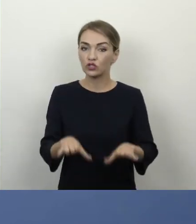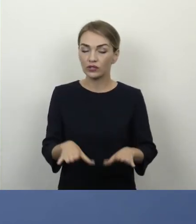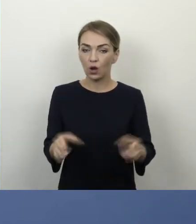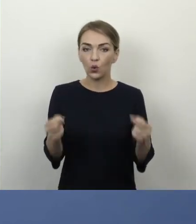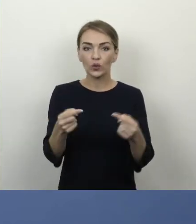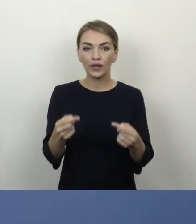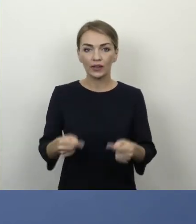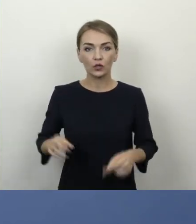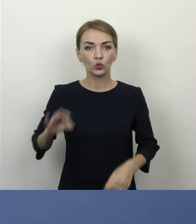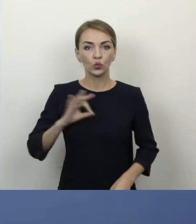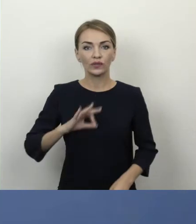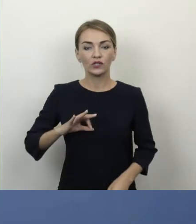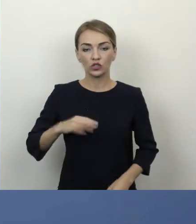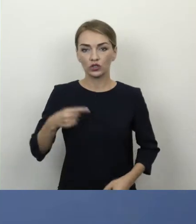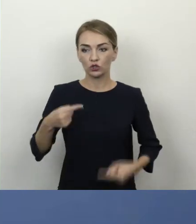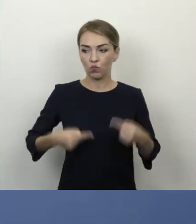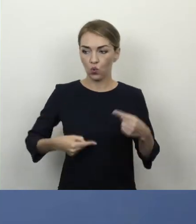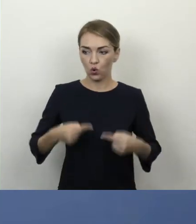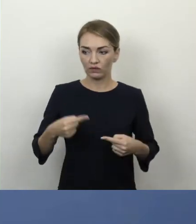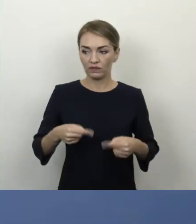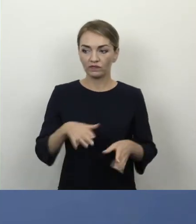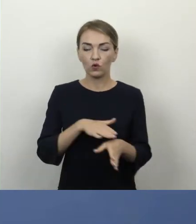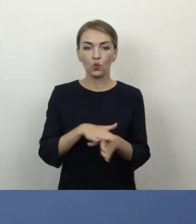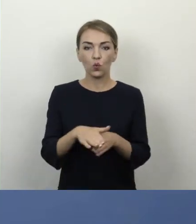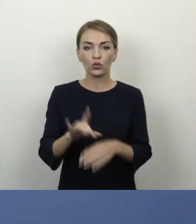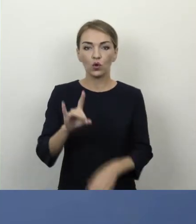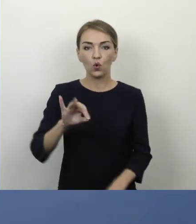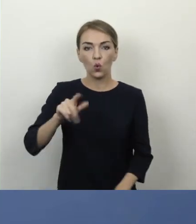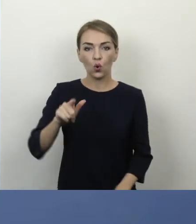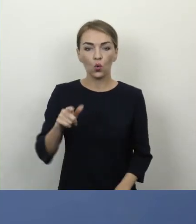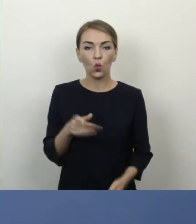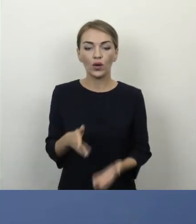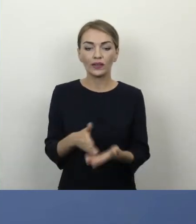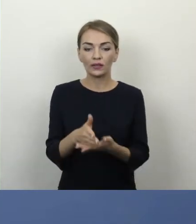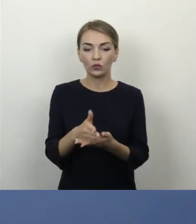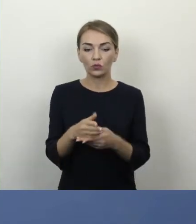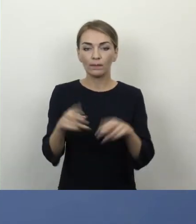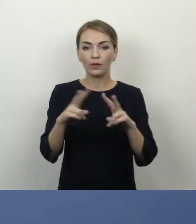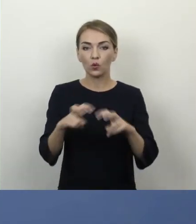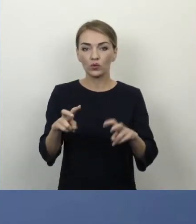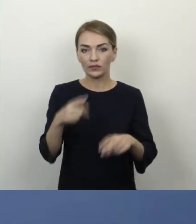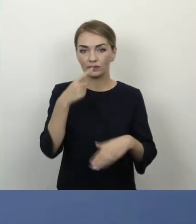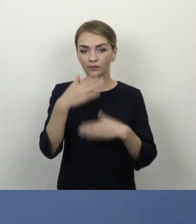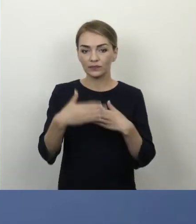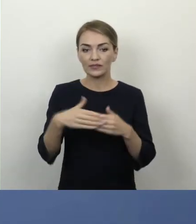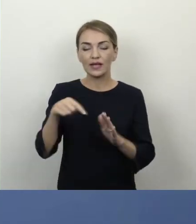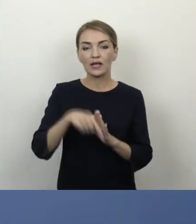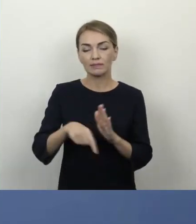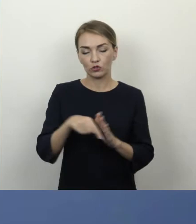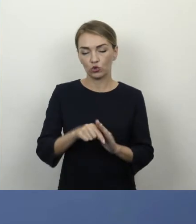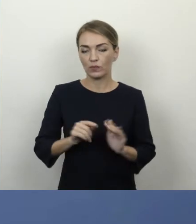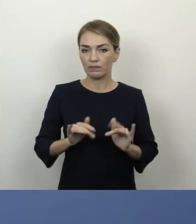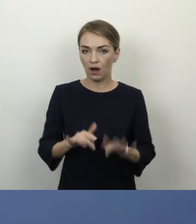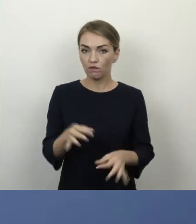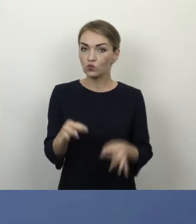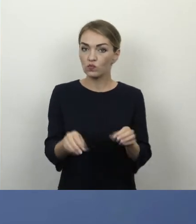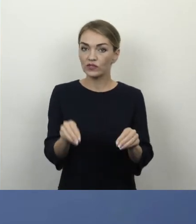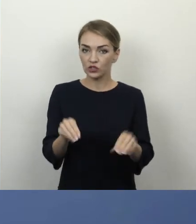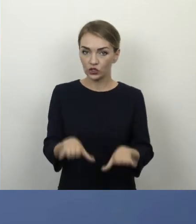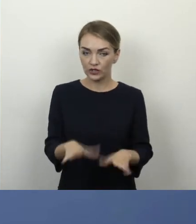on our experience, we can identify the main ways to resolve some